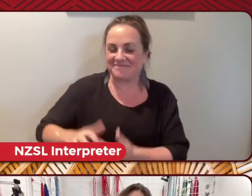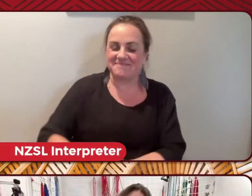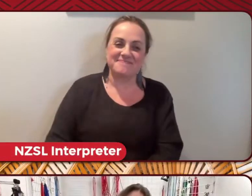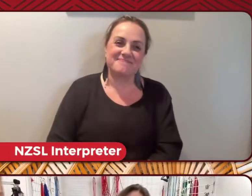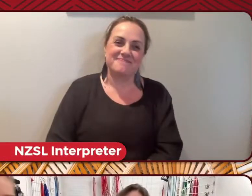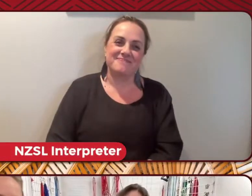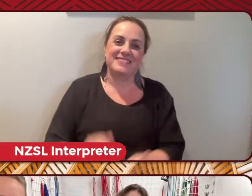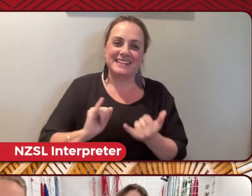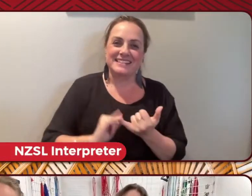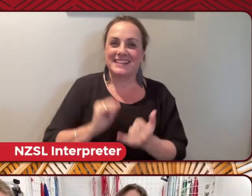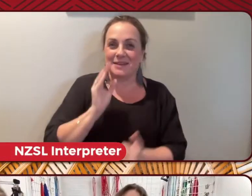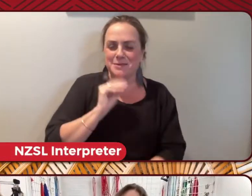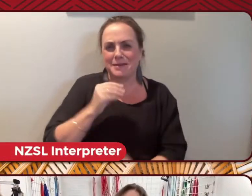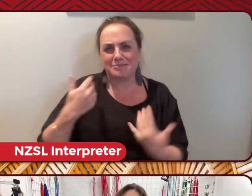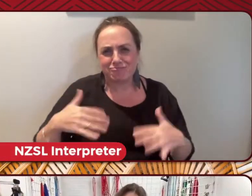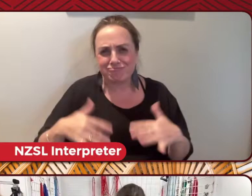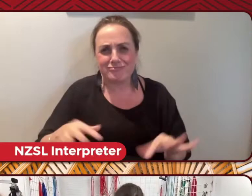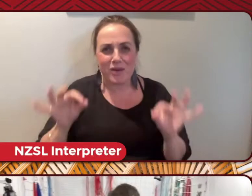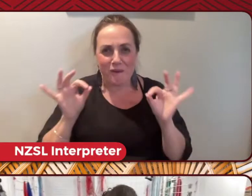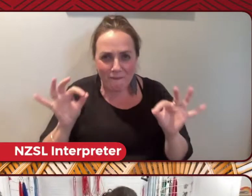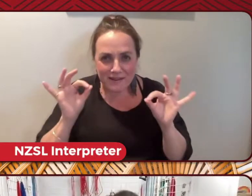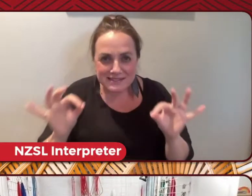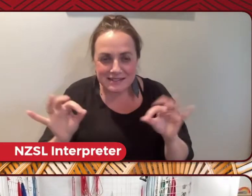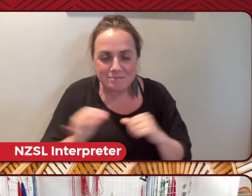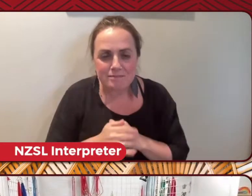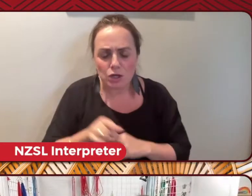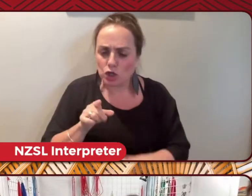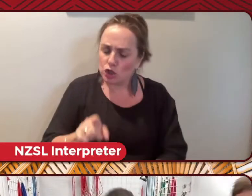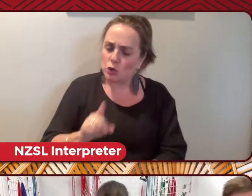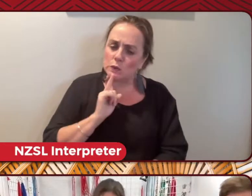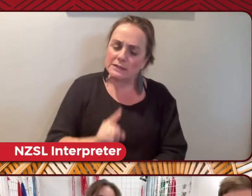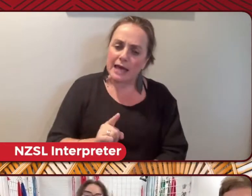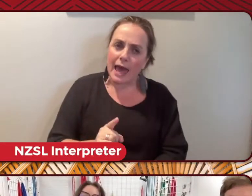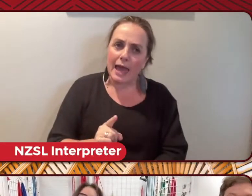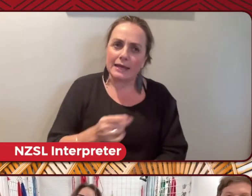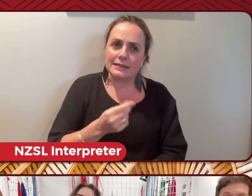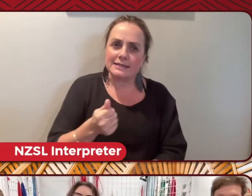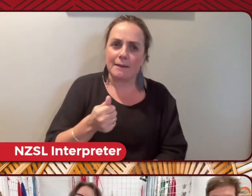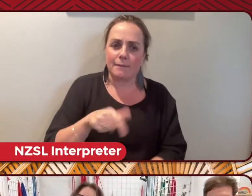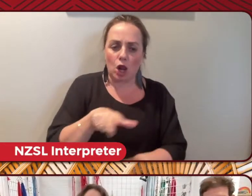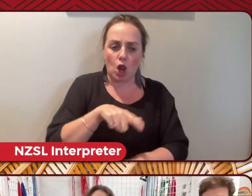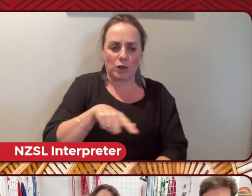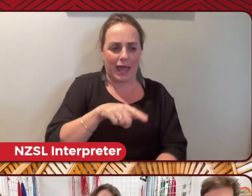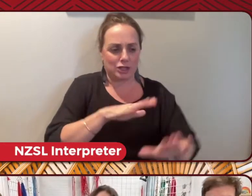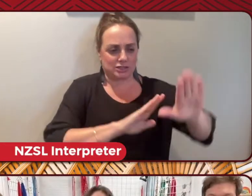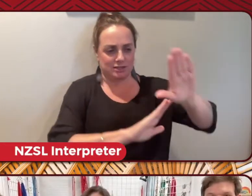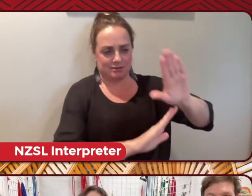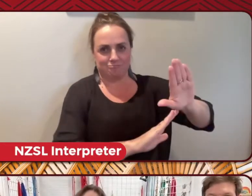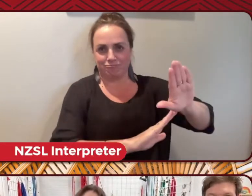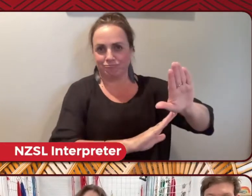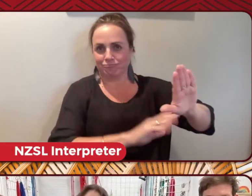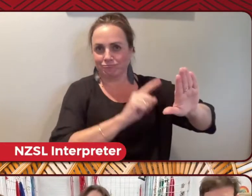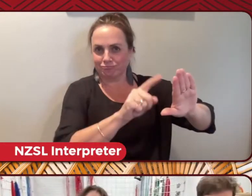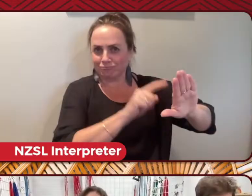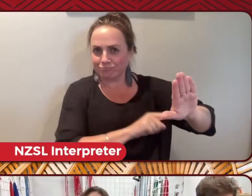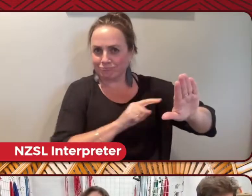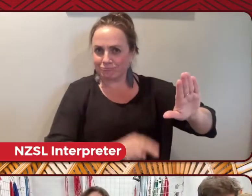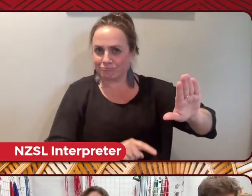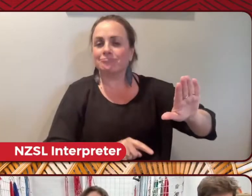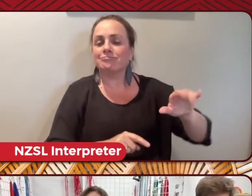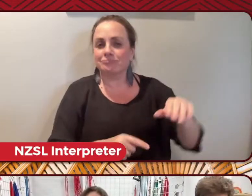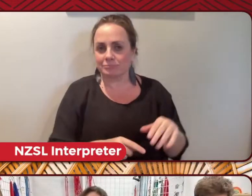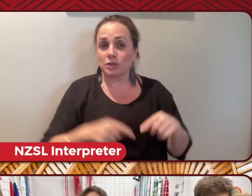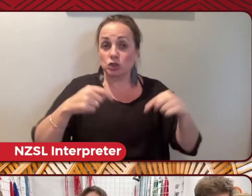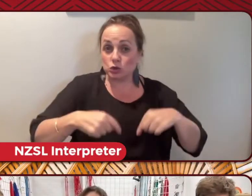Simon speaking. That's awesome. So you did mention a few locations in New Zealand, and part of bringing you on today